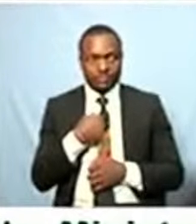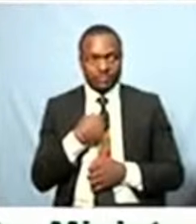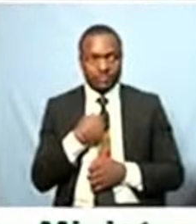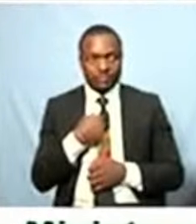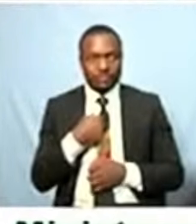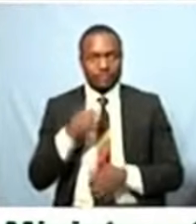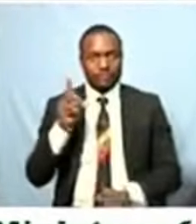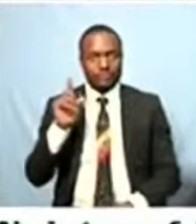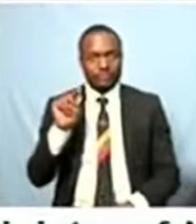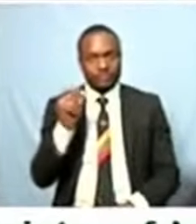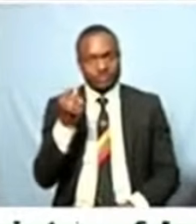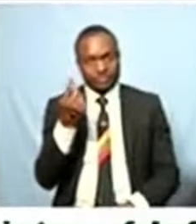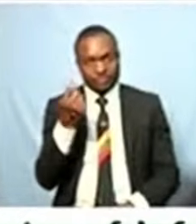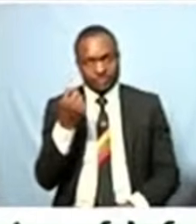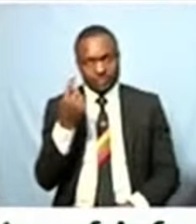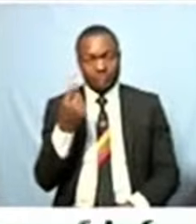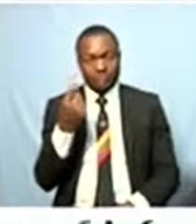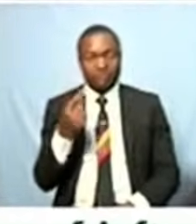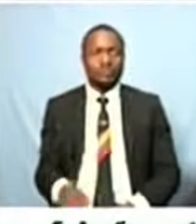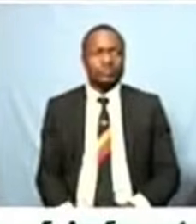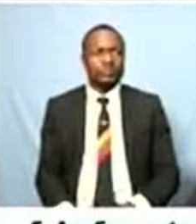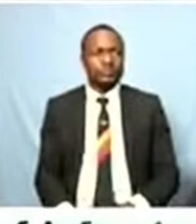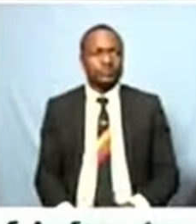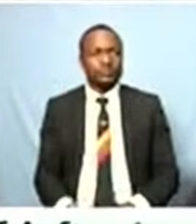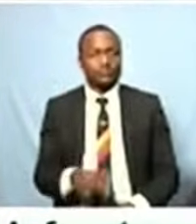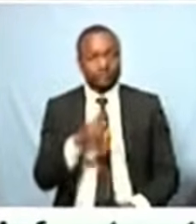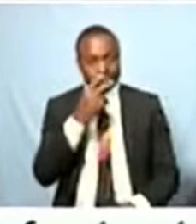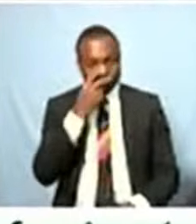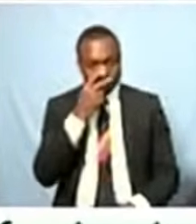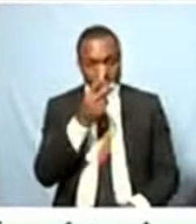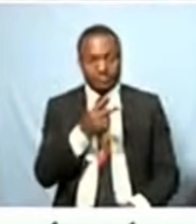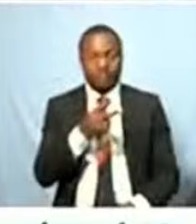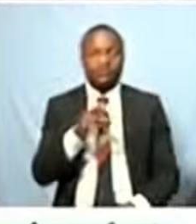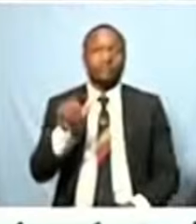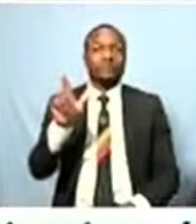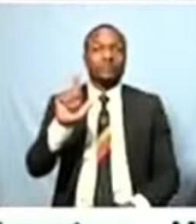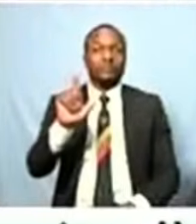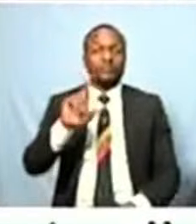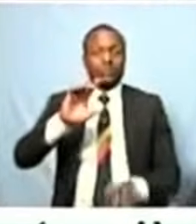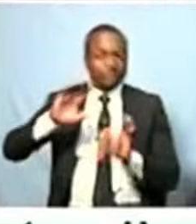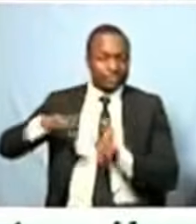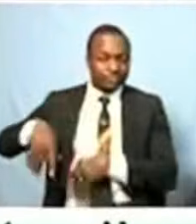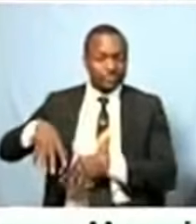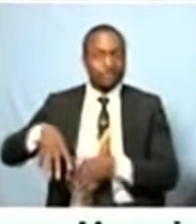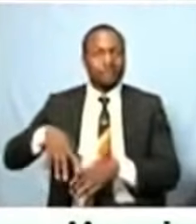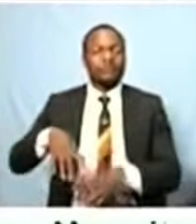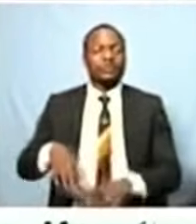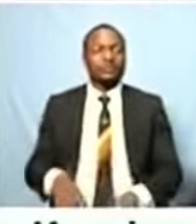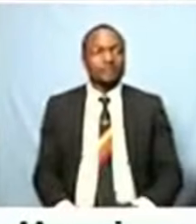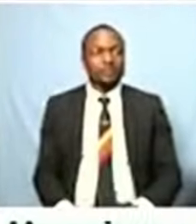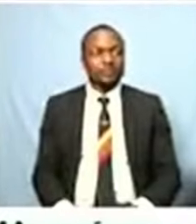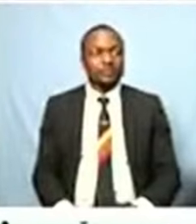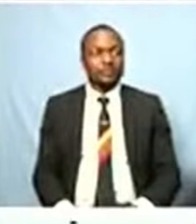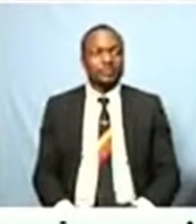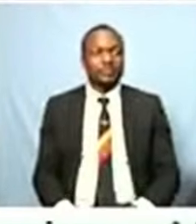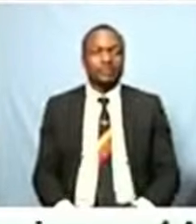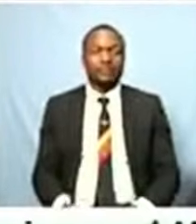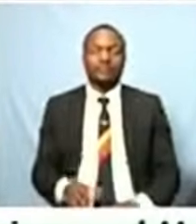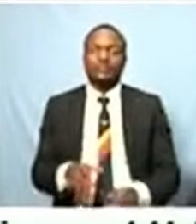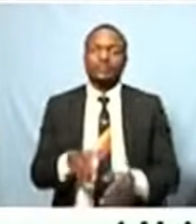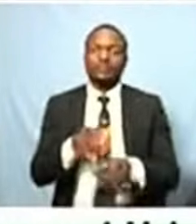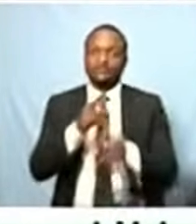since 2011, who saw the movement from out party leave, MMD was the Honorable Member